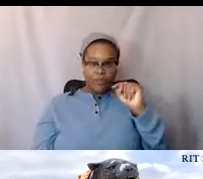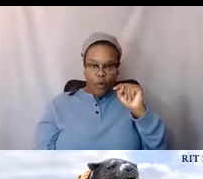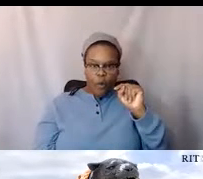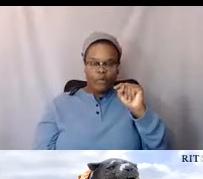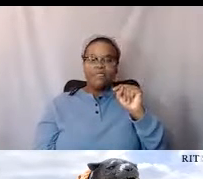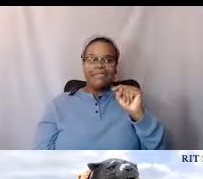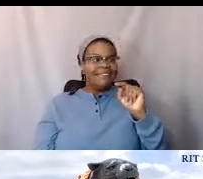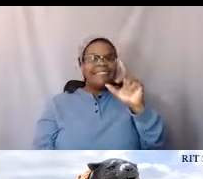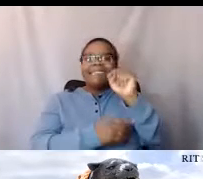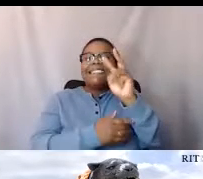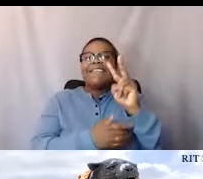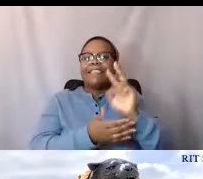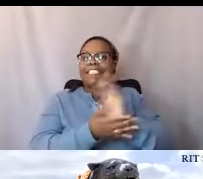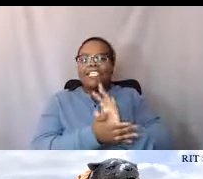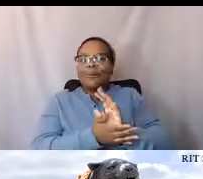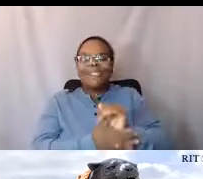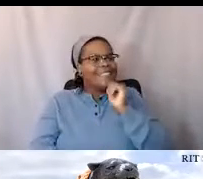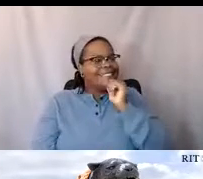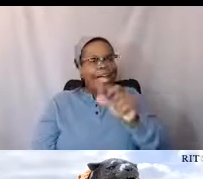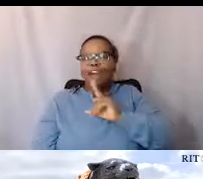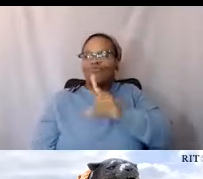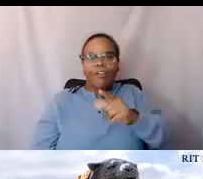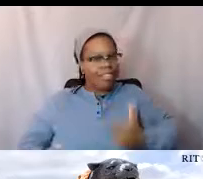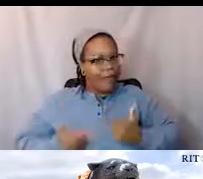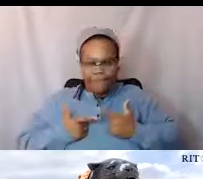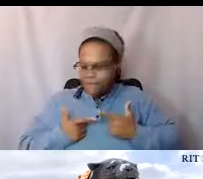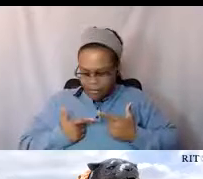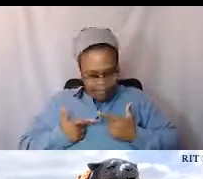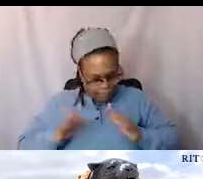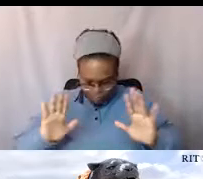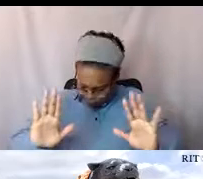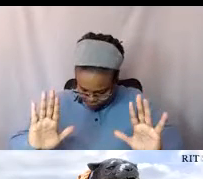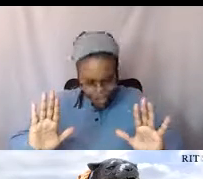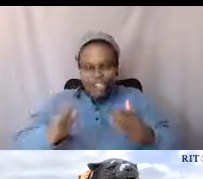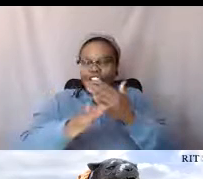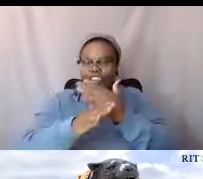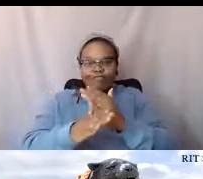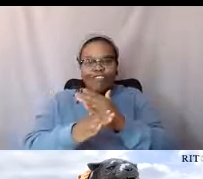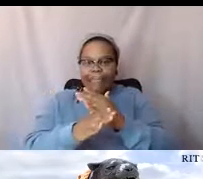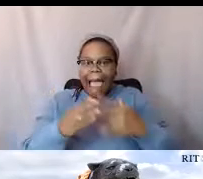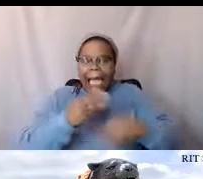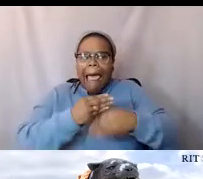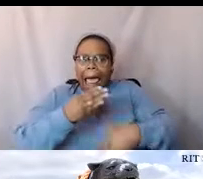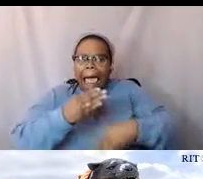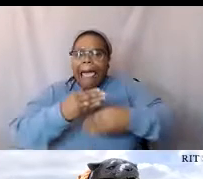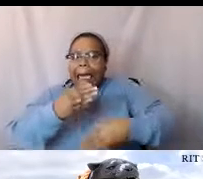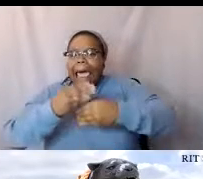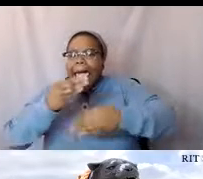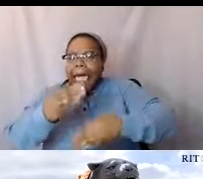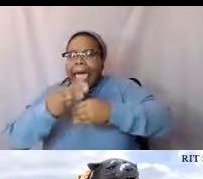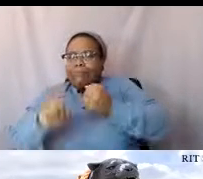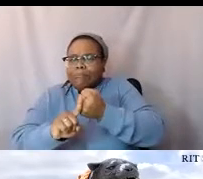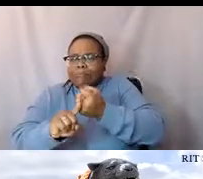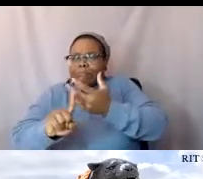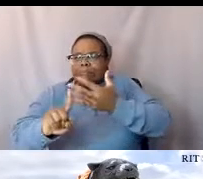TV series. It's not real life. And they sure did add a lot of extra animation post